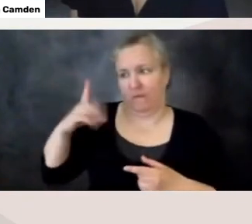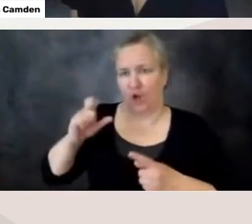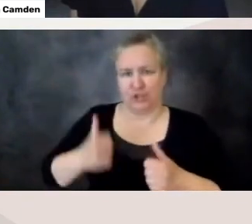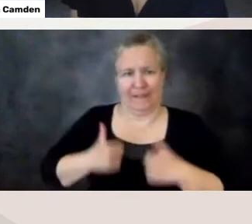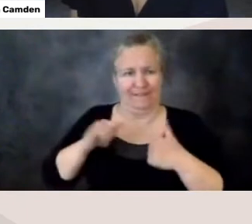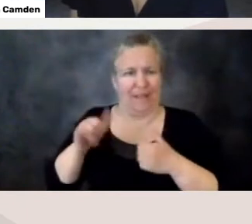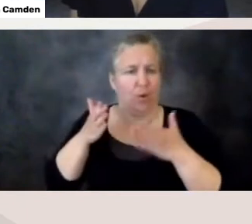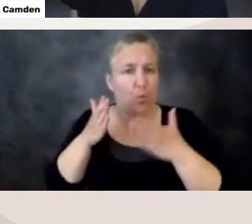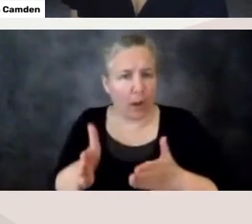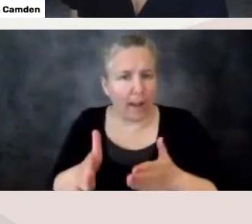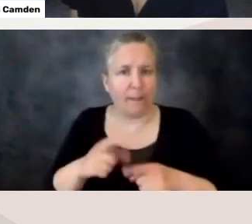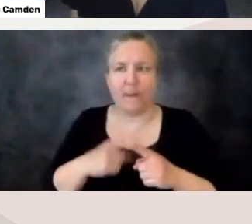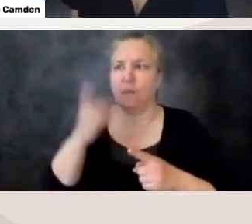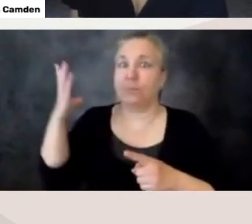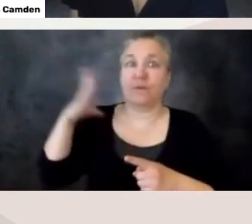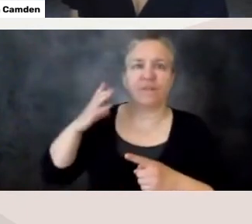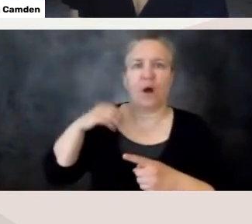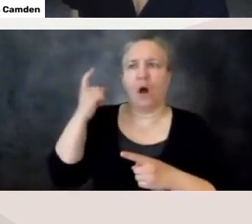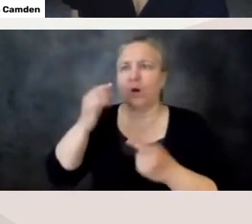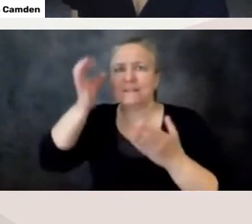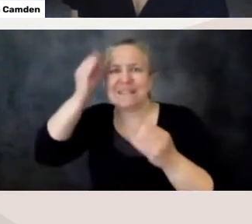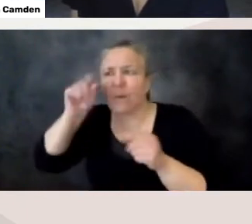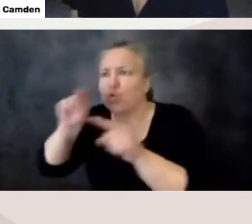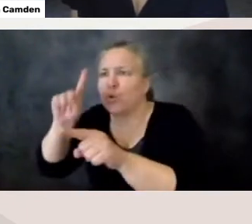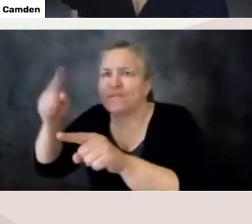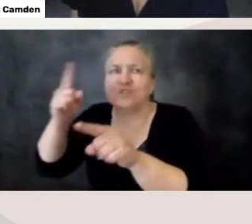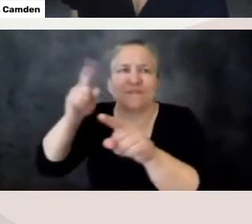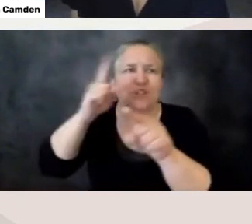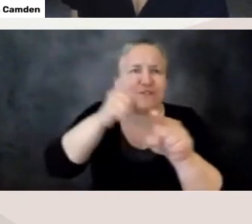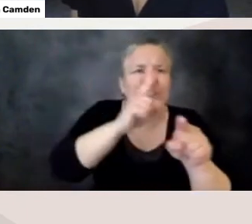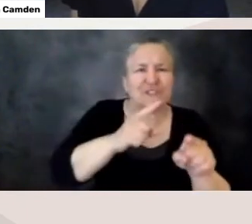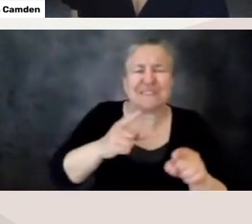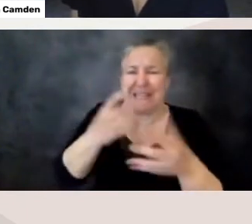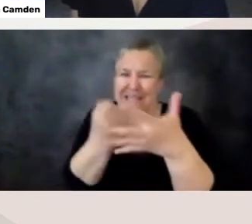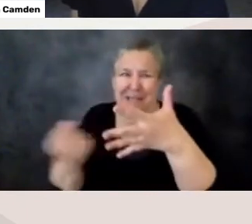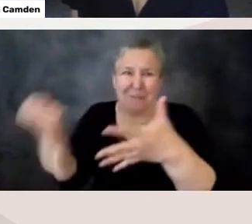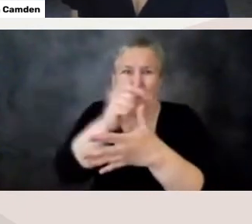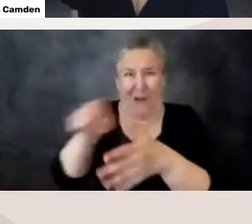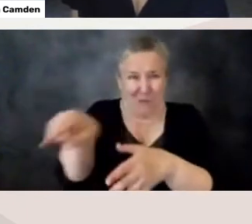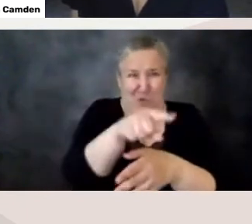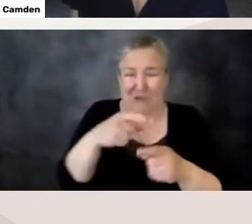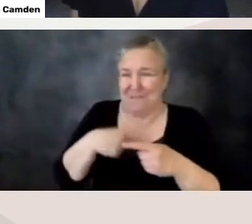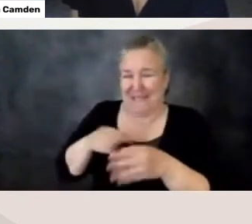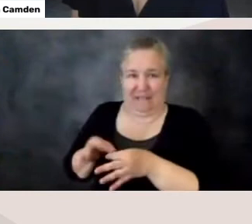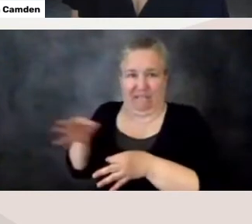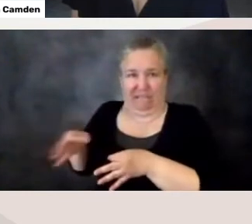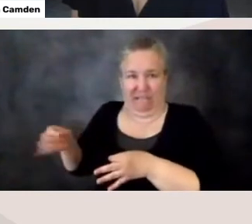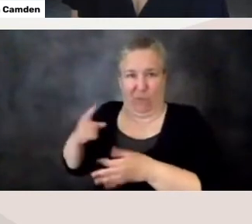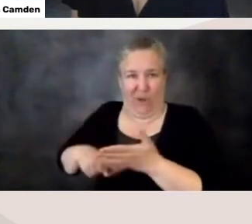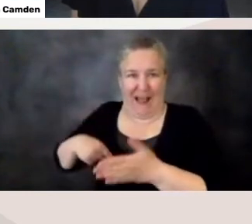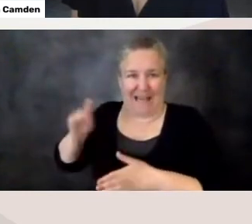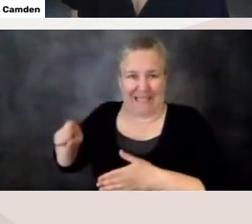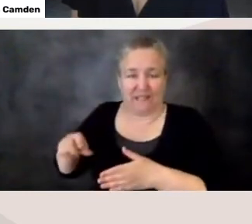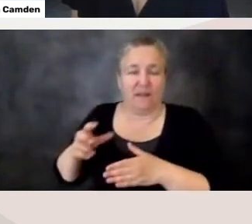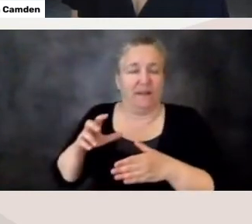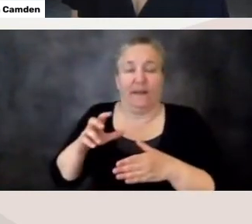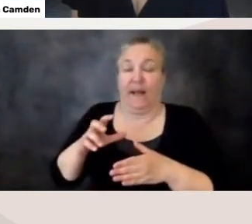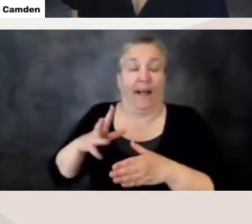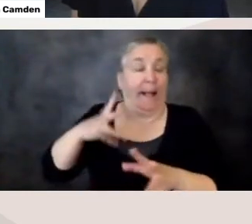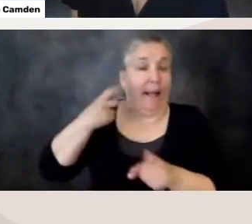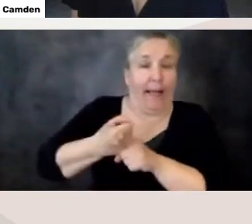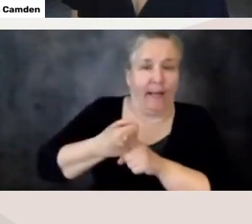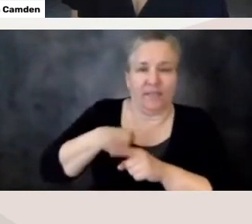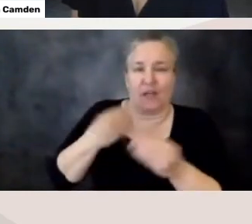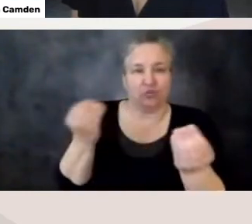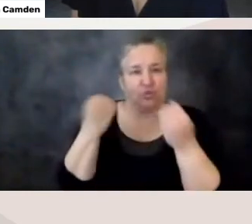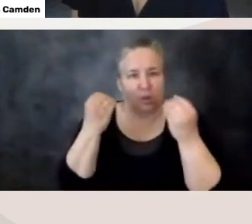putting everybody else first and putting everything off. And it just has really taught me that tomorrow